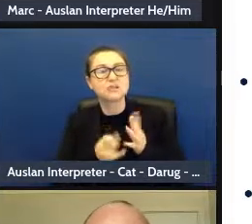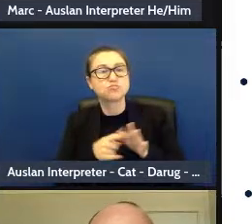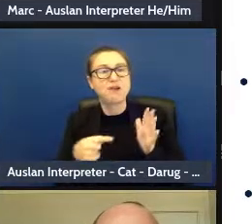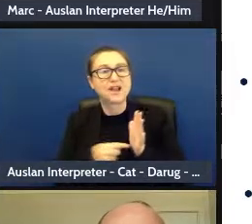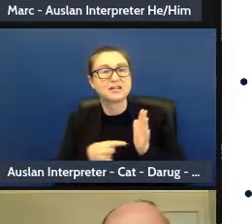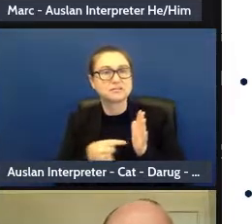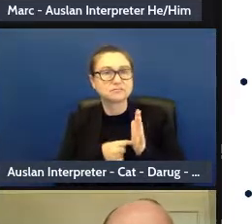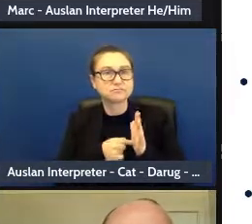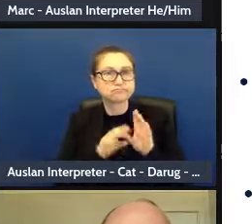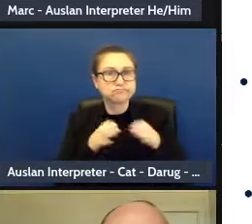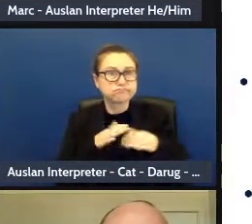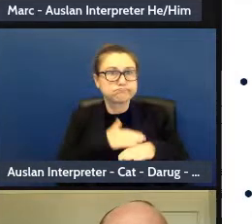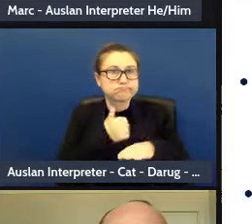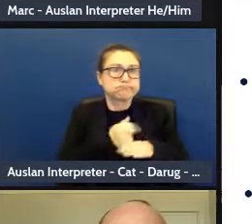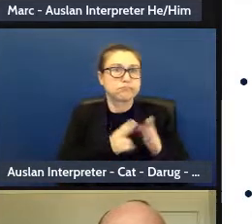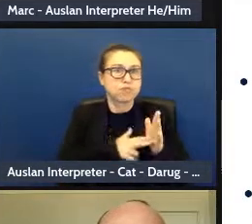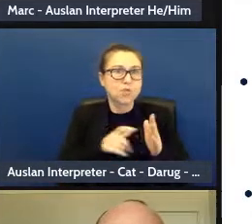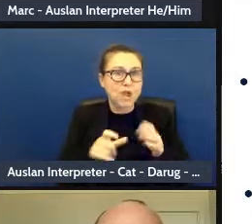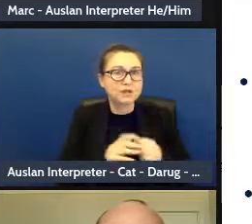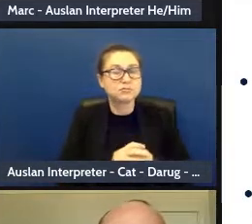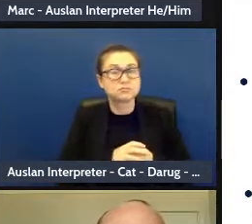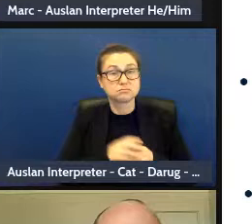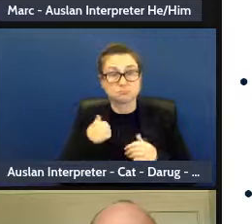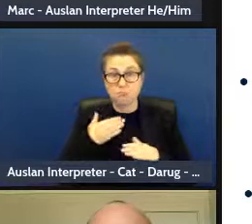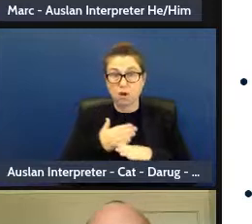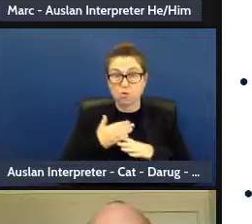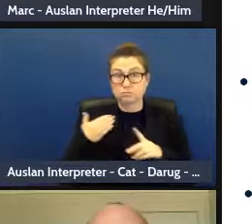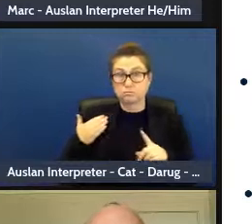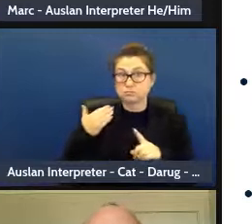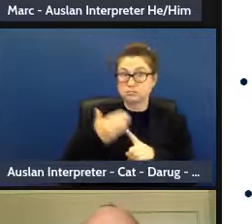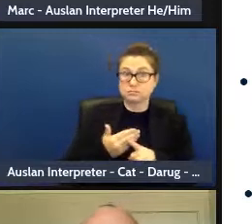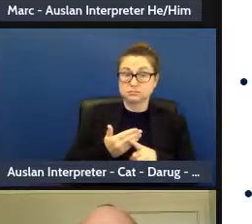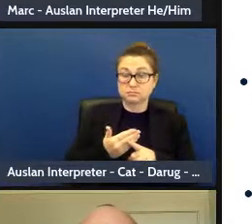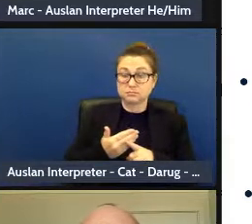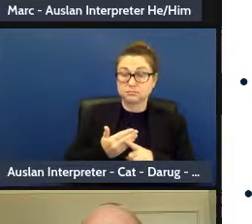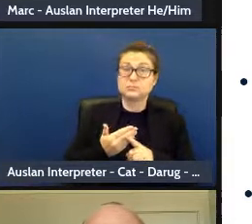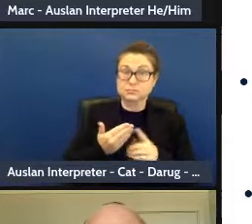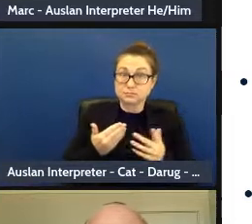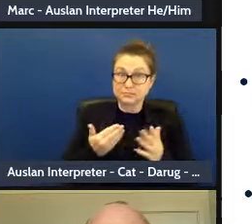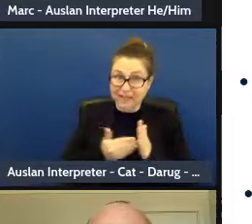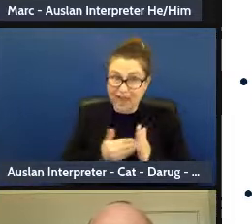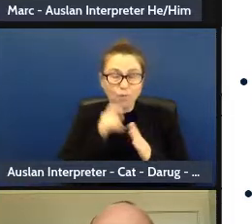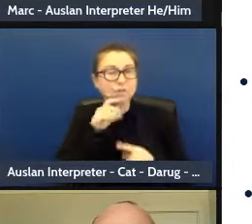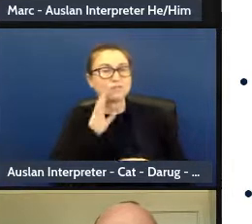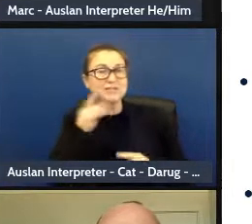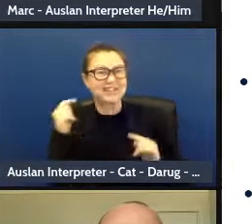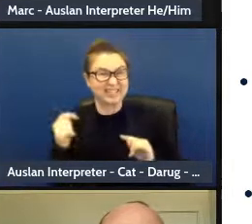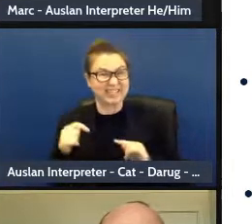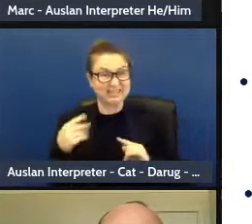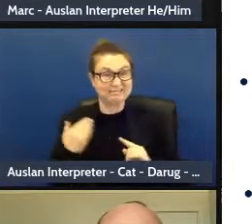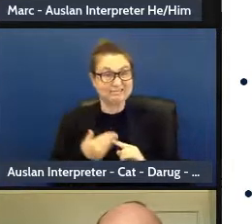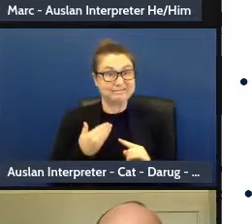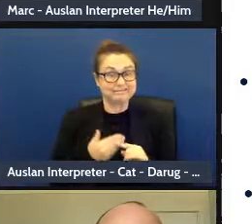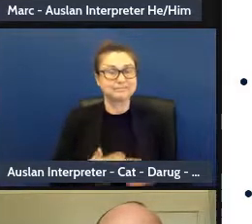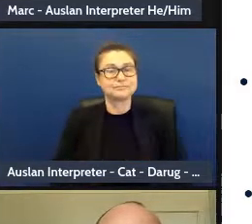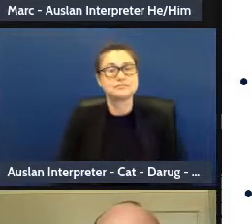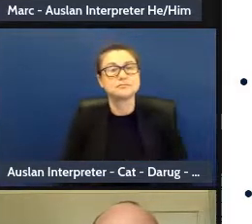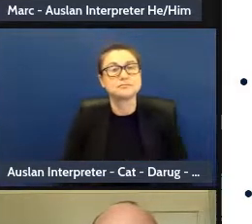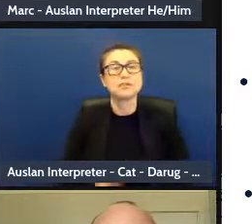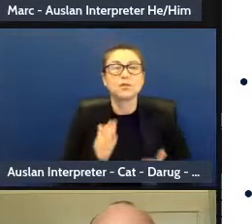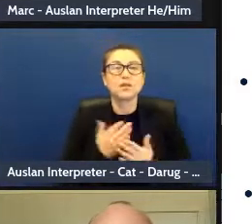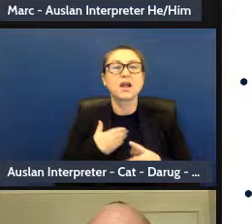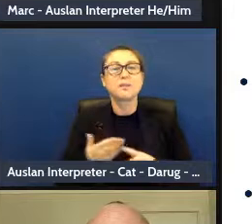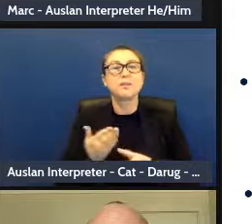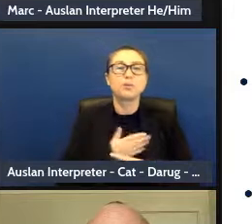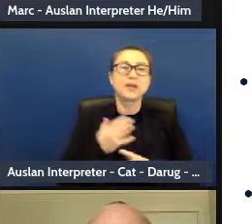Newcastle. And the work that I've been doing over that time is what I'm going to present today. So pretty much I'm a preclinical